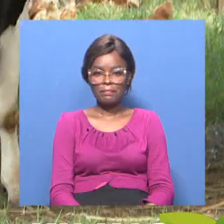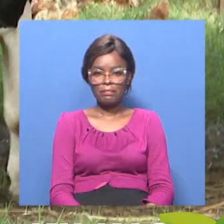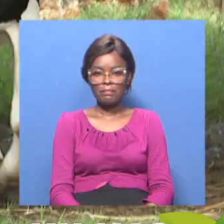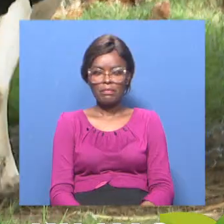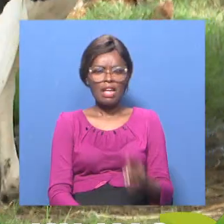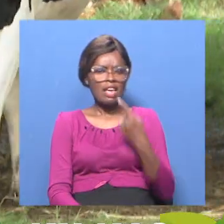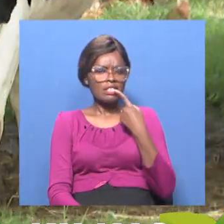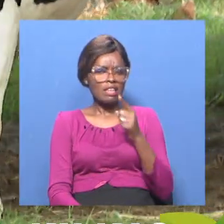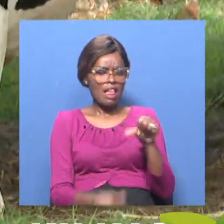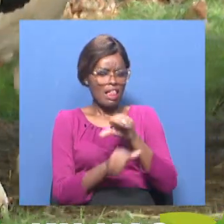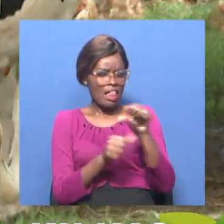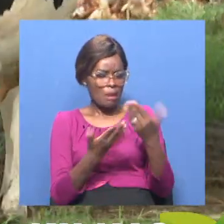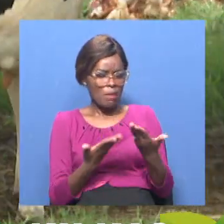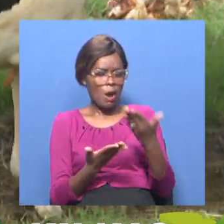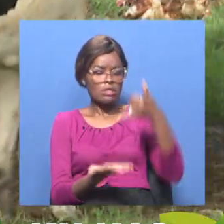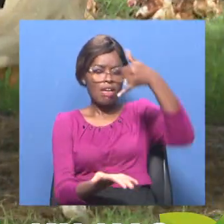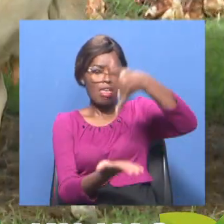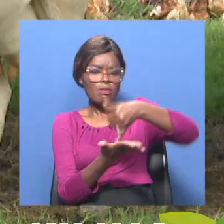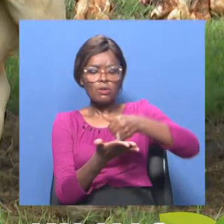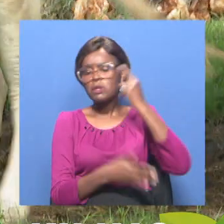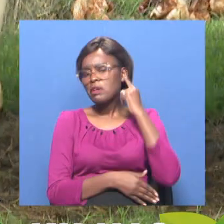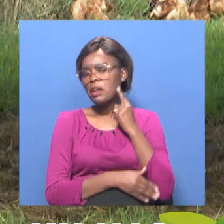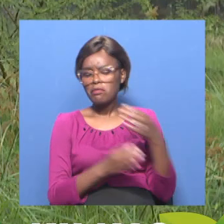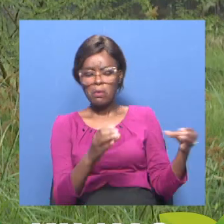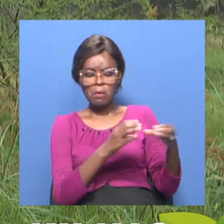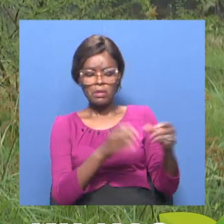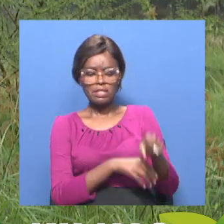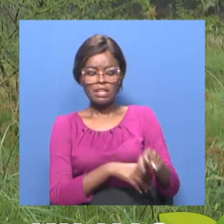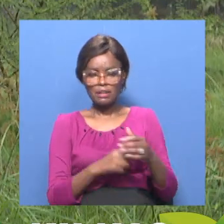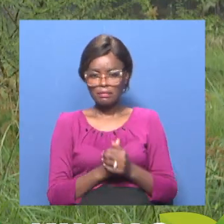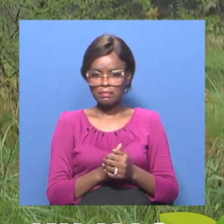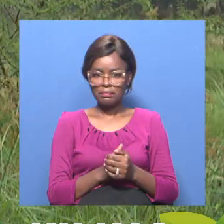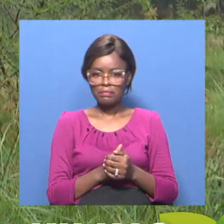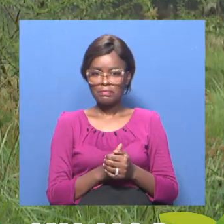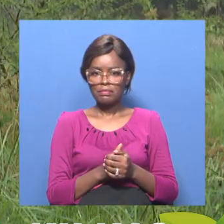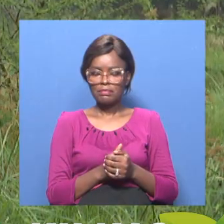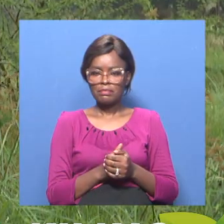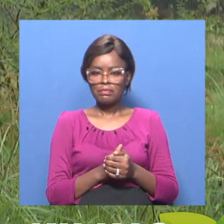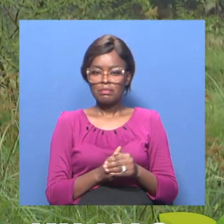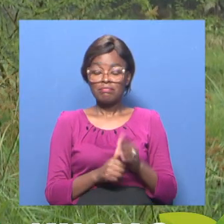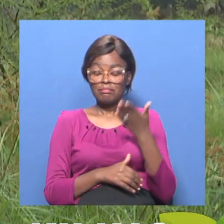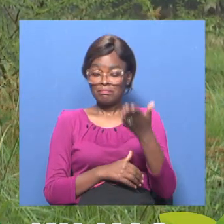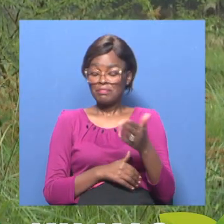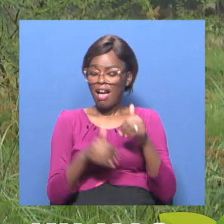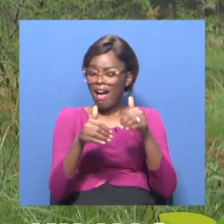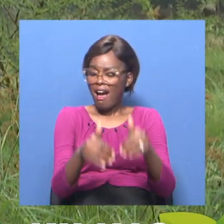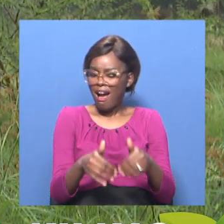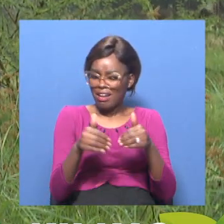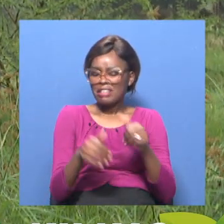So tell us about the inclusivity of the deaf community here. The way I like to view agriculture, it's not just,